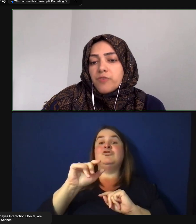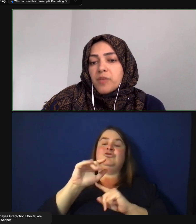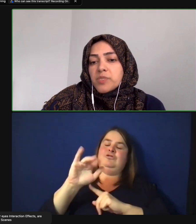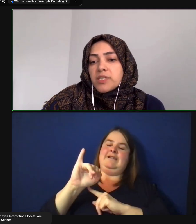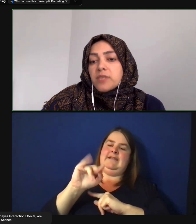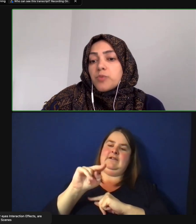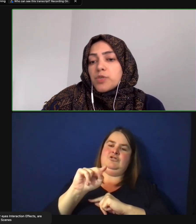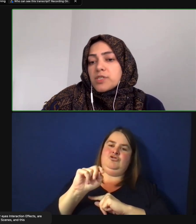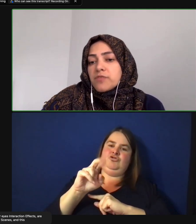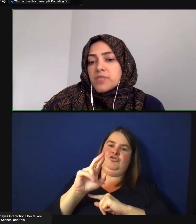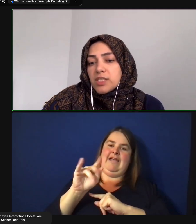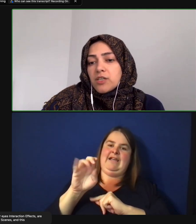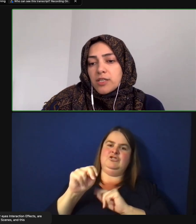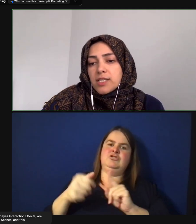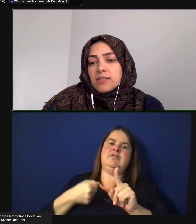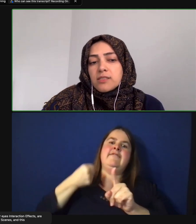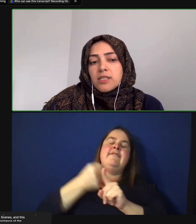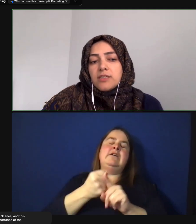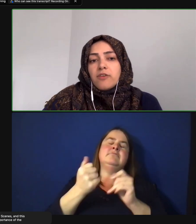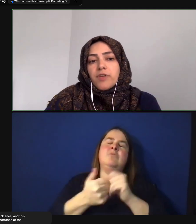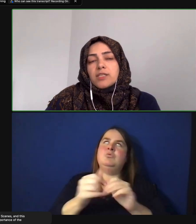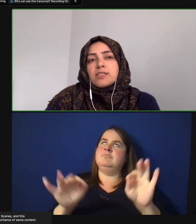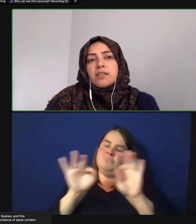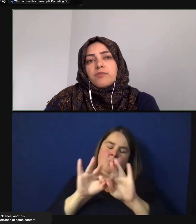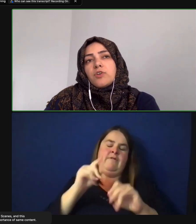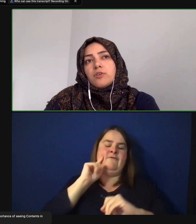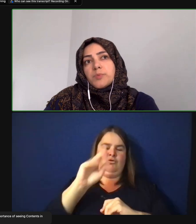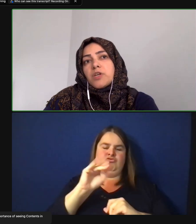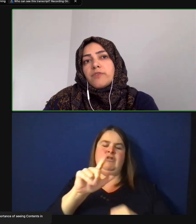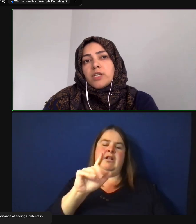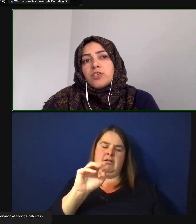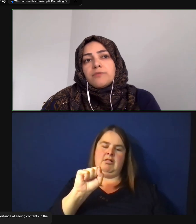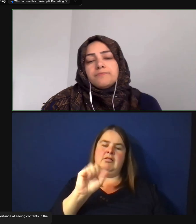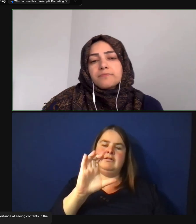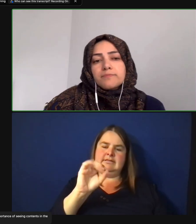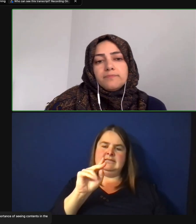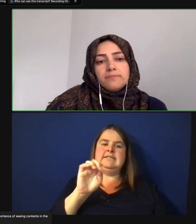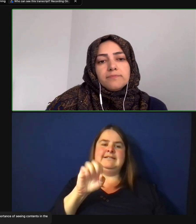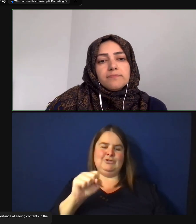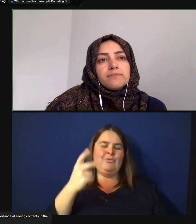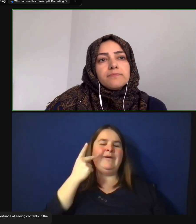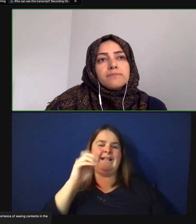this confirms the importance of scene contents in the effects that we are observing here.